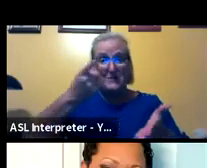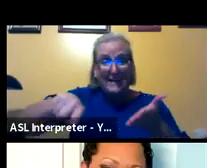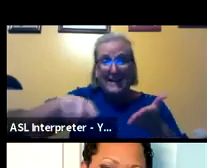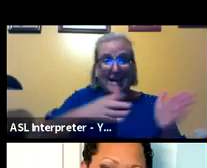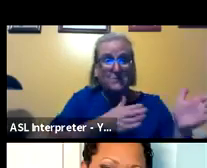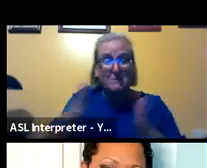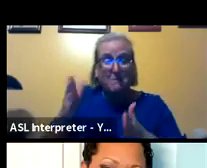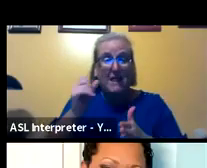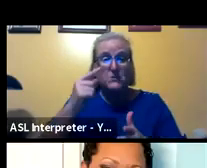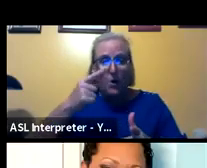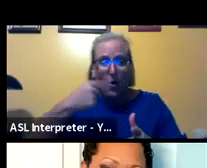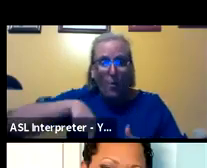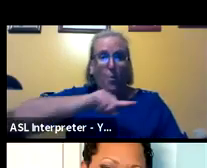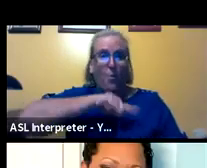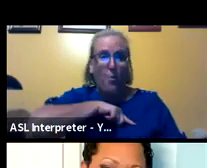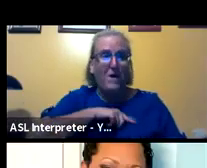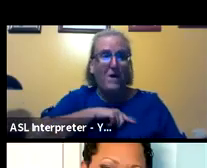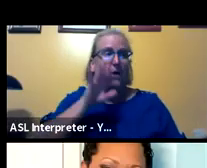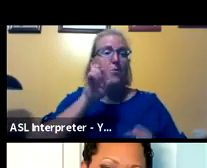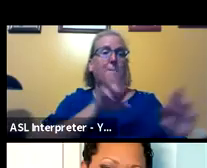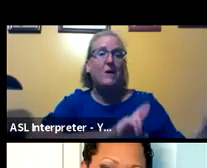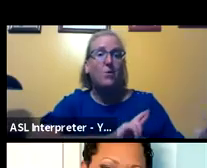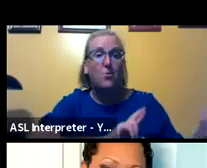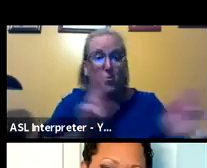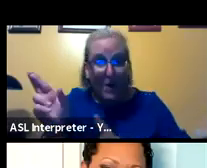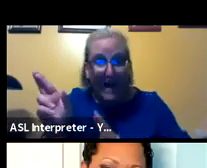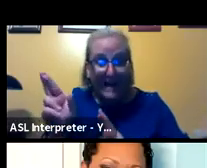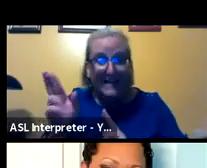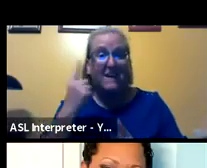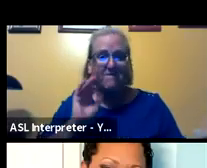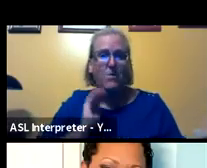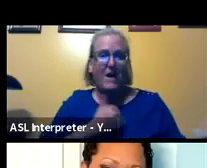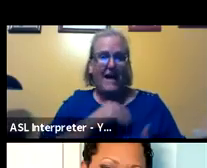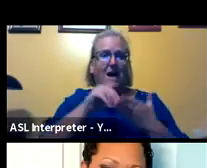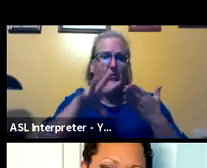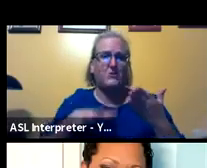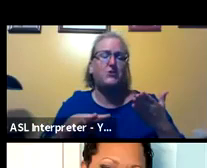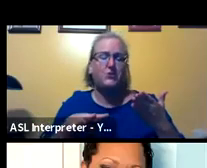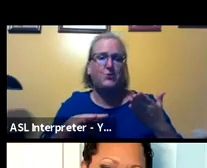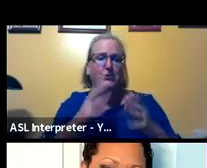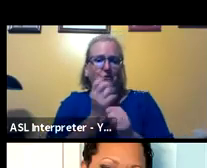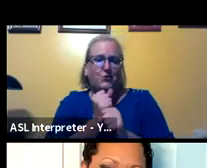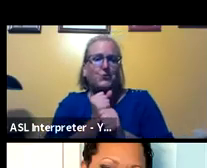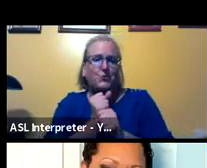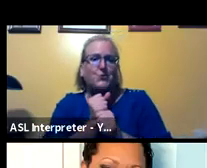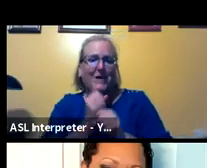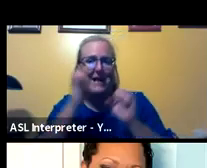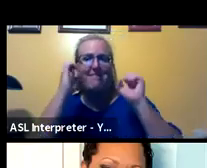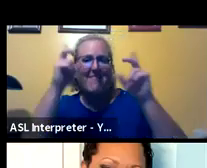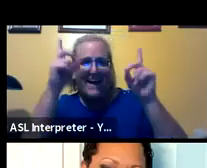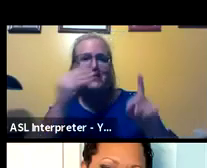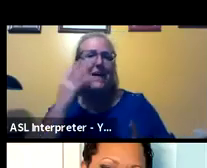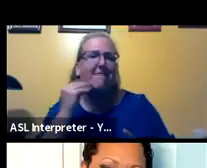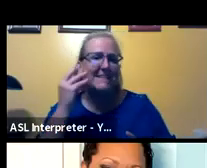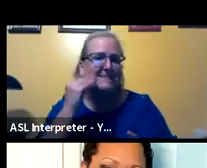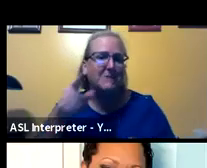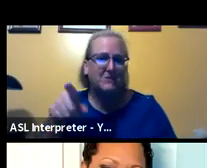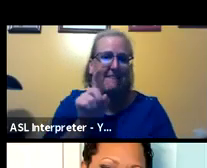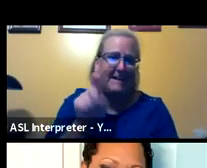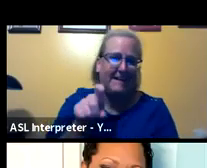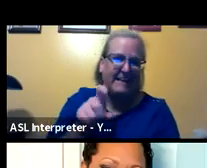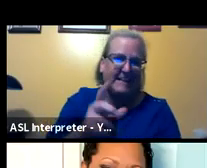all be ready for our students to get the education and the experience that they